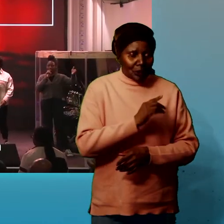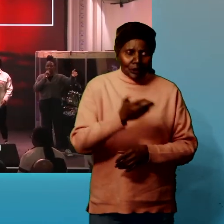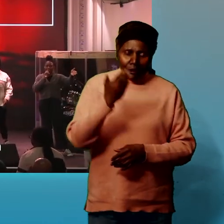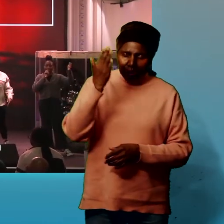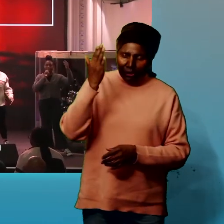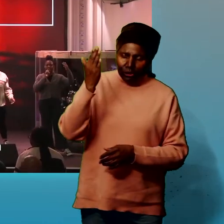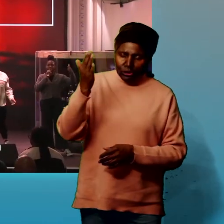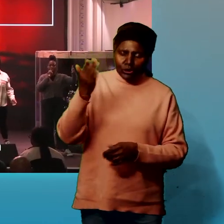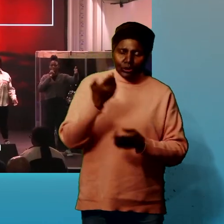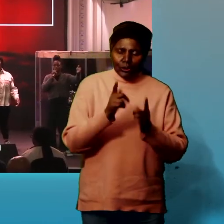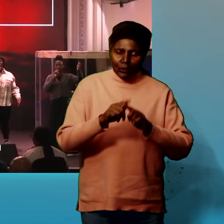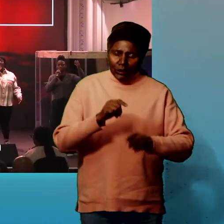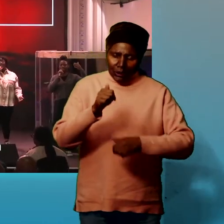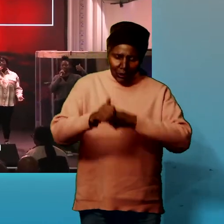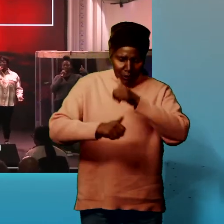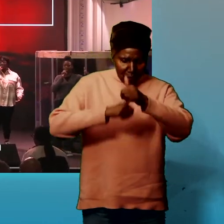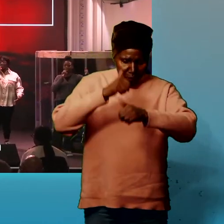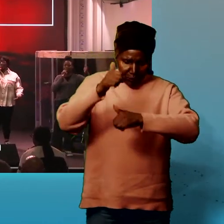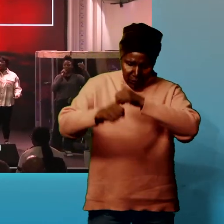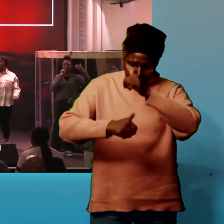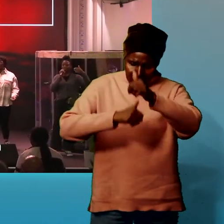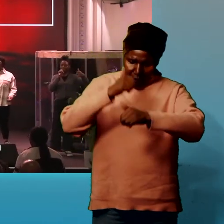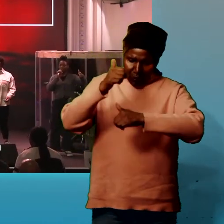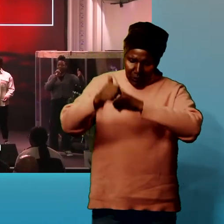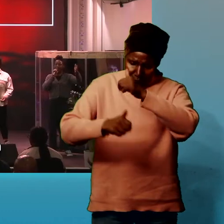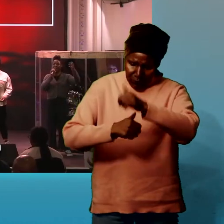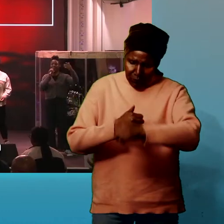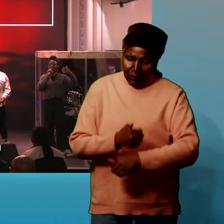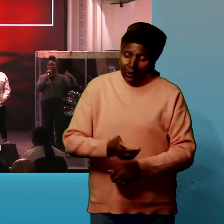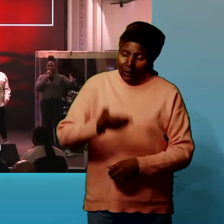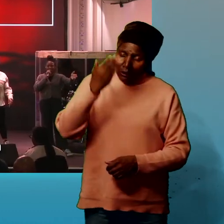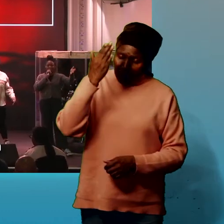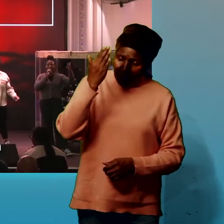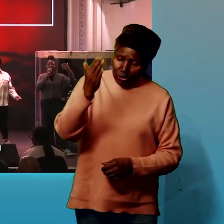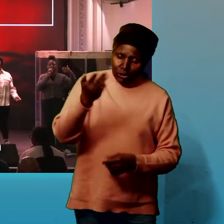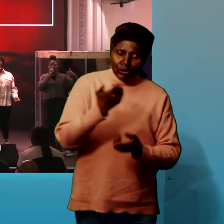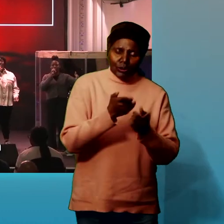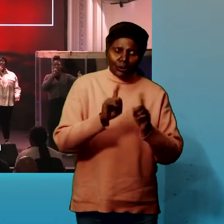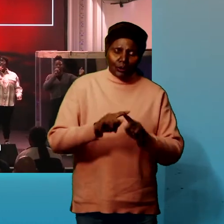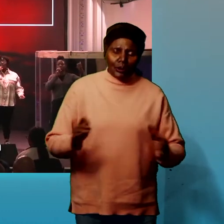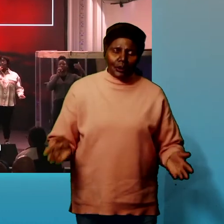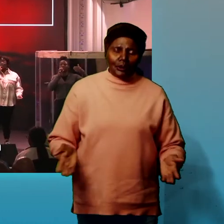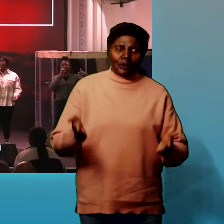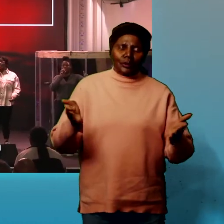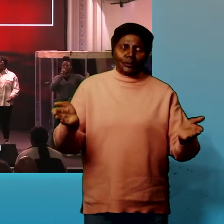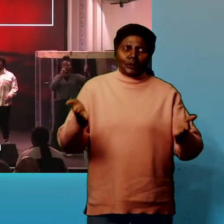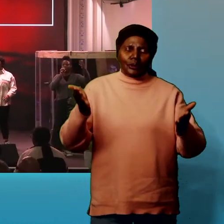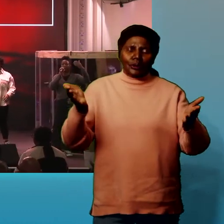It's you.